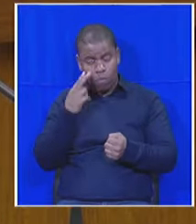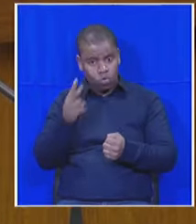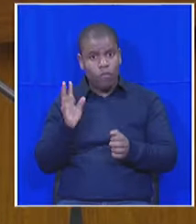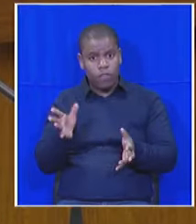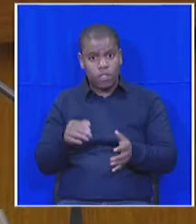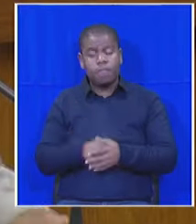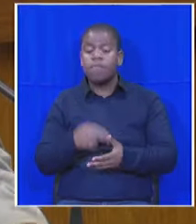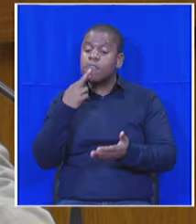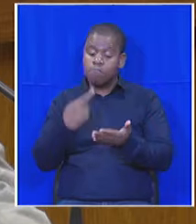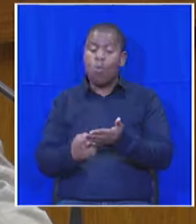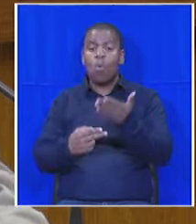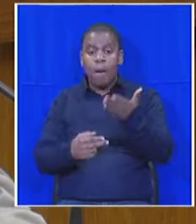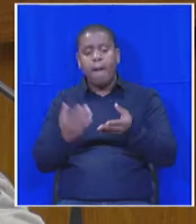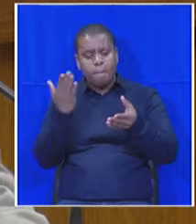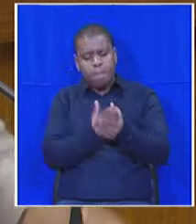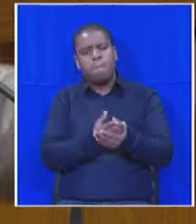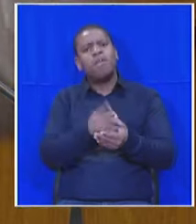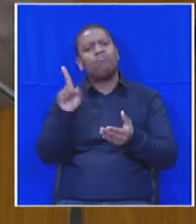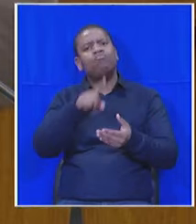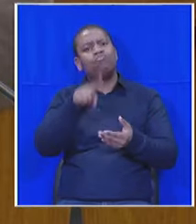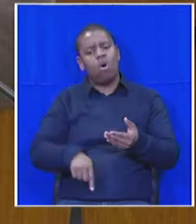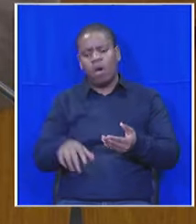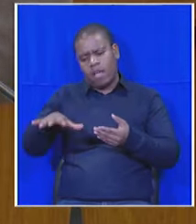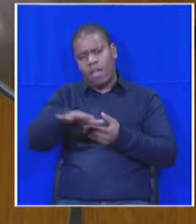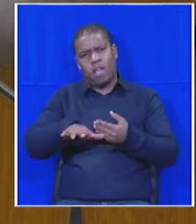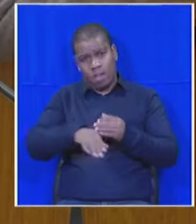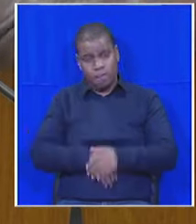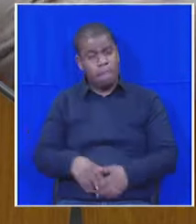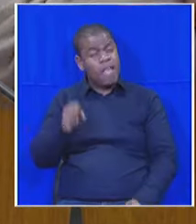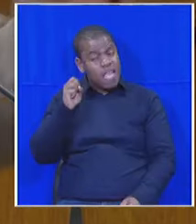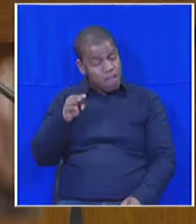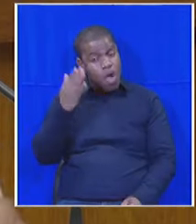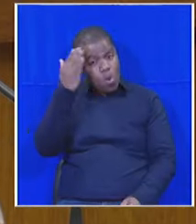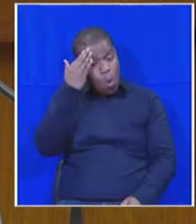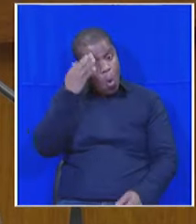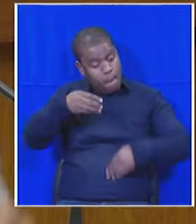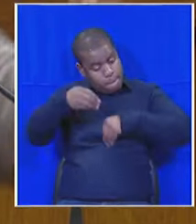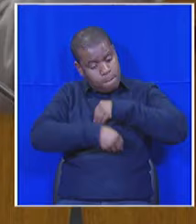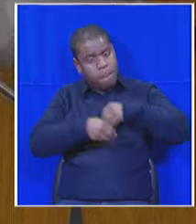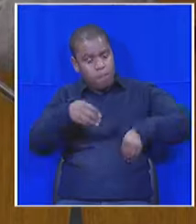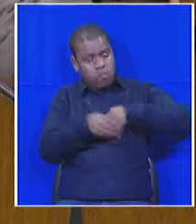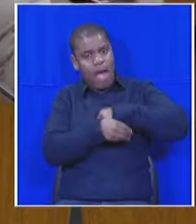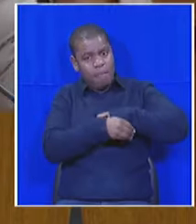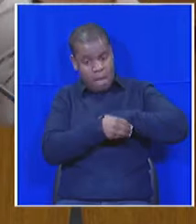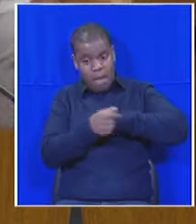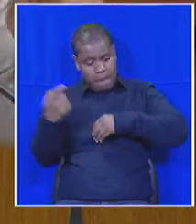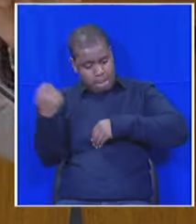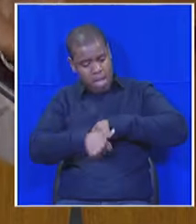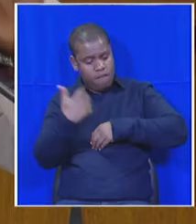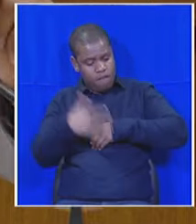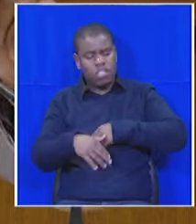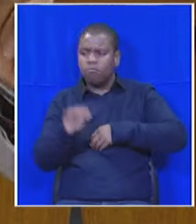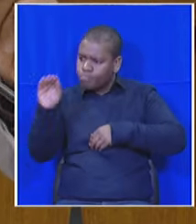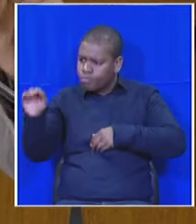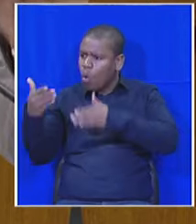you are reporting the case in the wrong place. If you know of any bribes that are done, go to the nearest